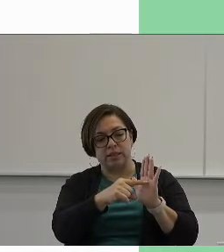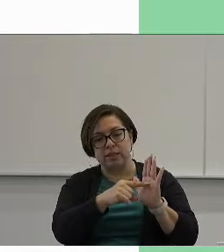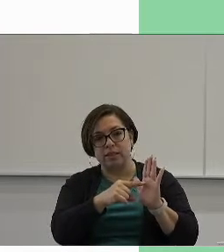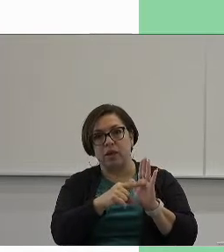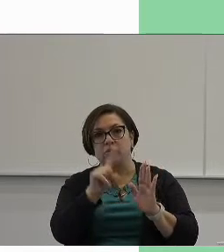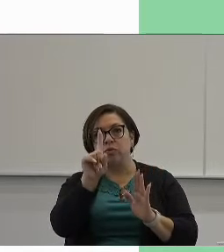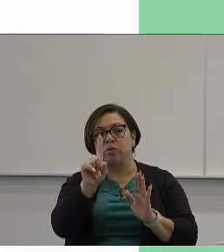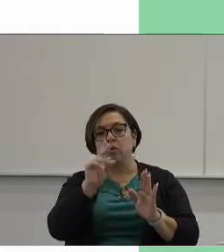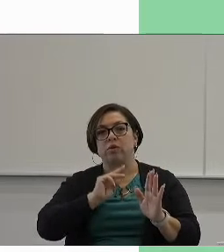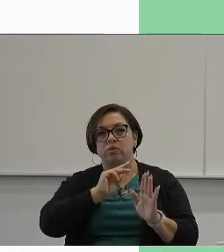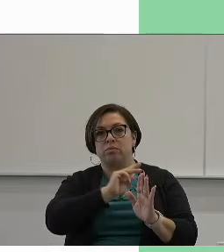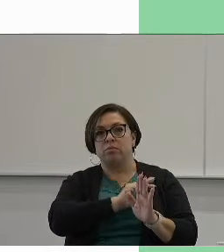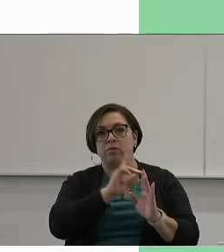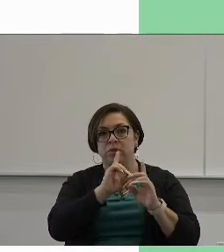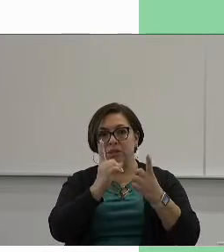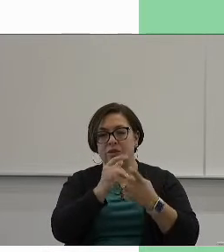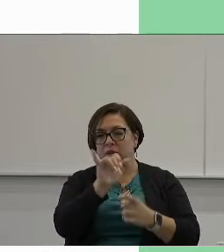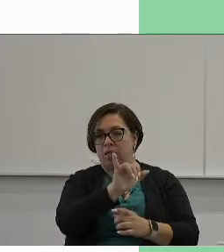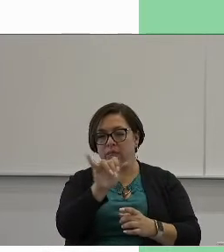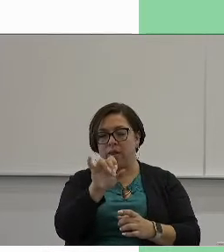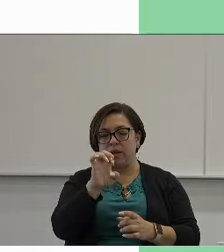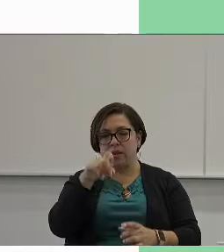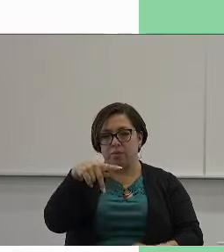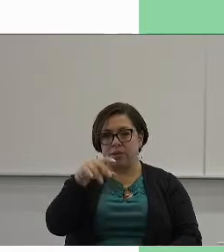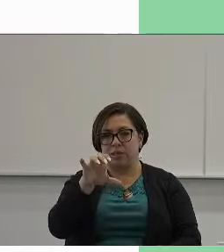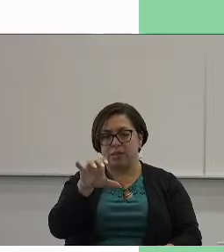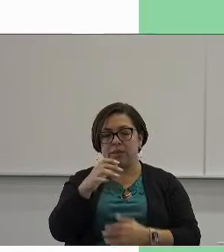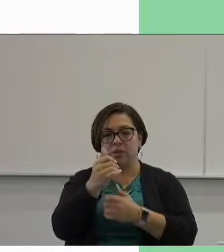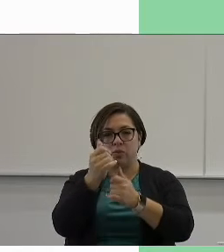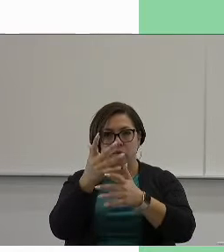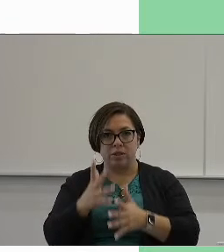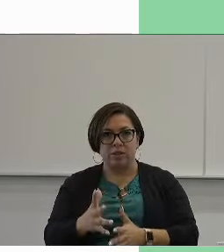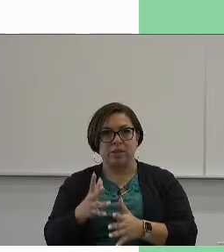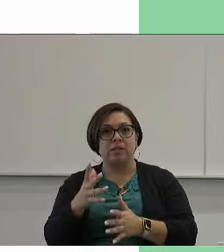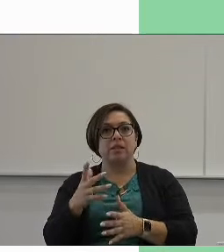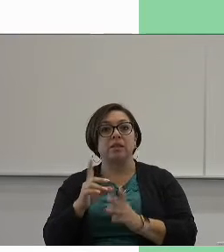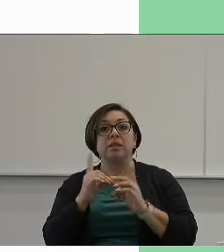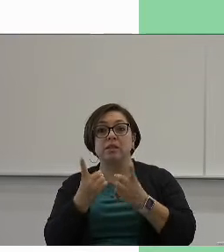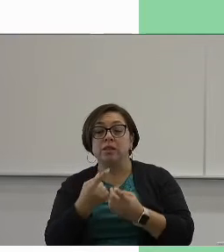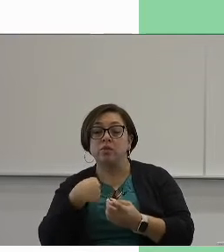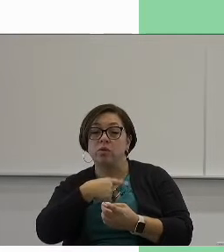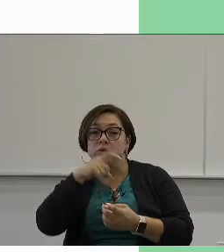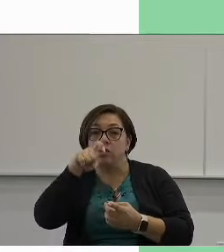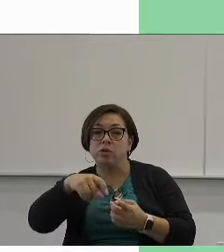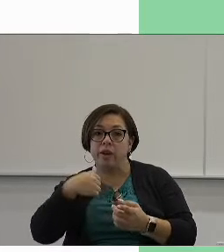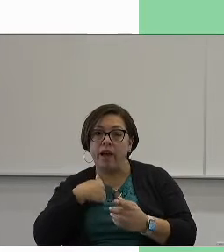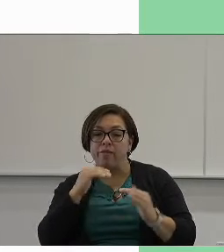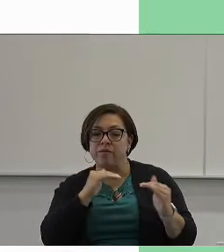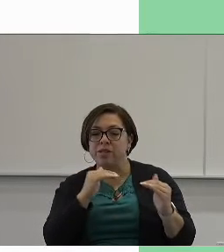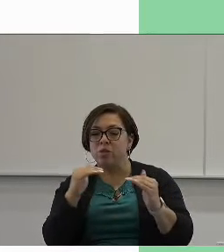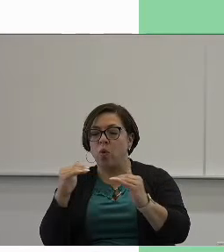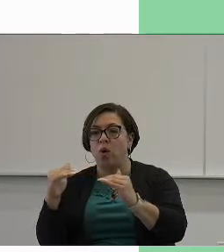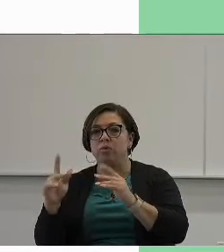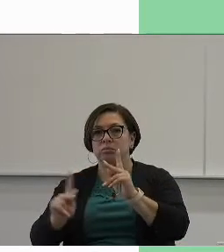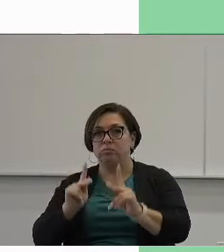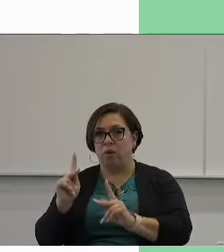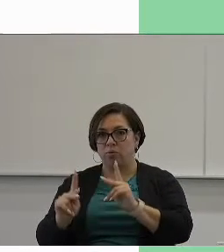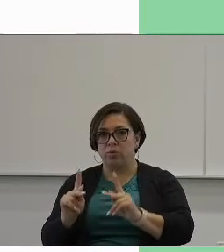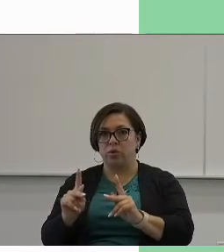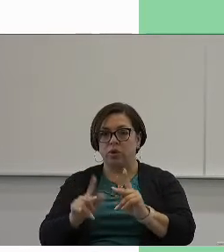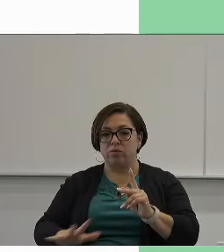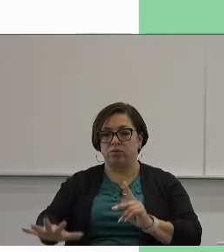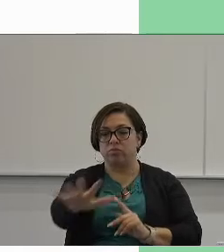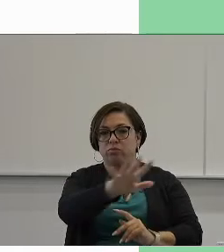single-member districts, like the El Paso Community College trustee districts, we must have approximately equal populations across